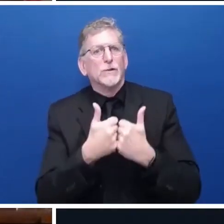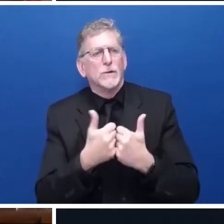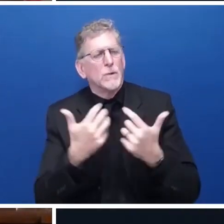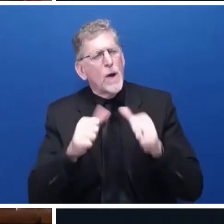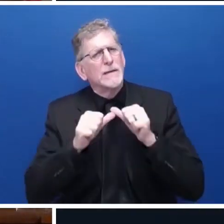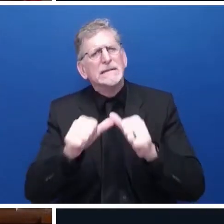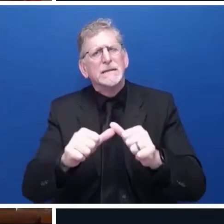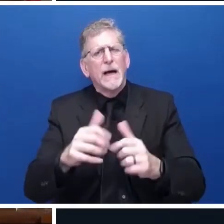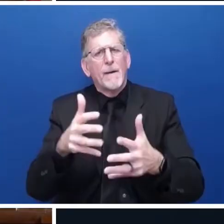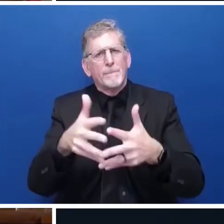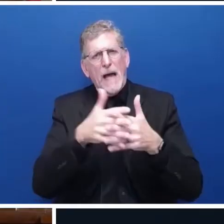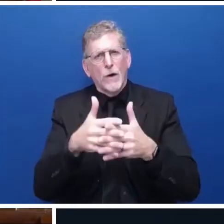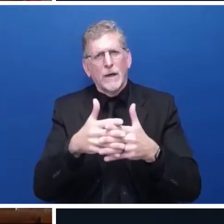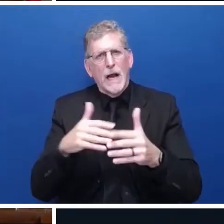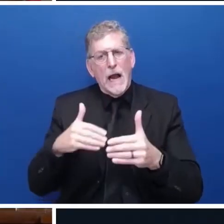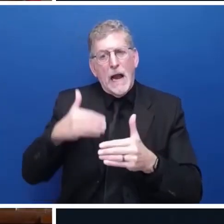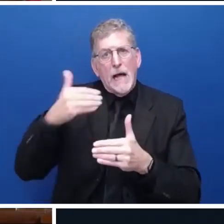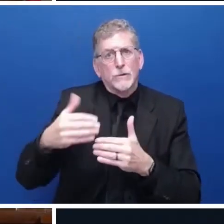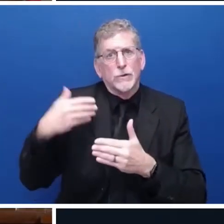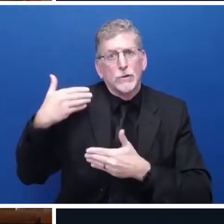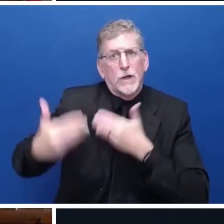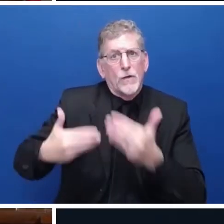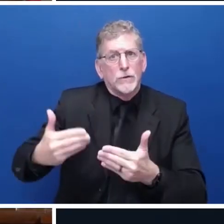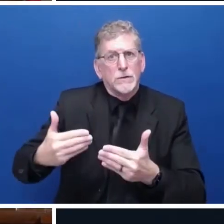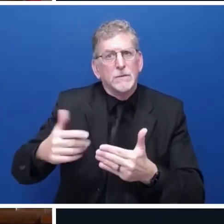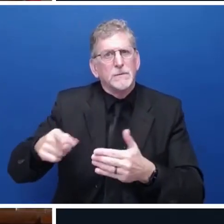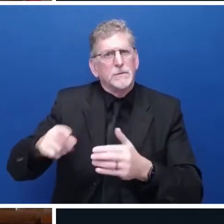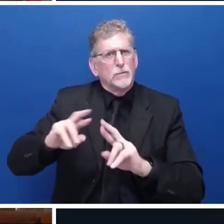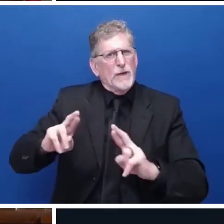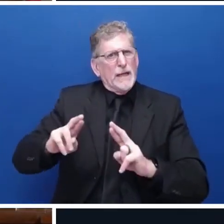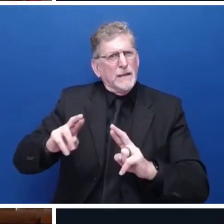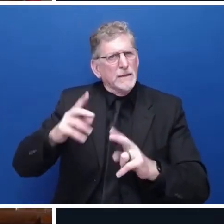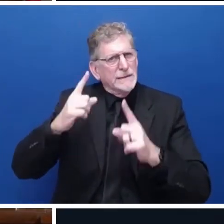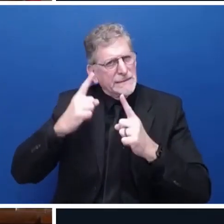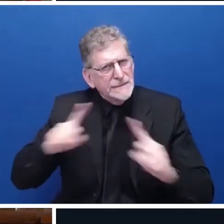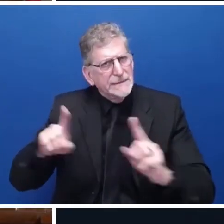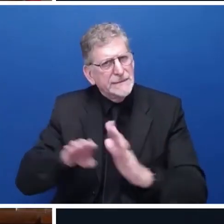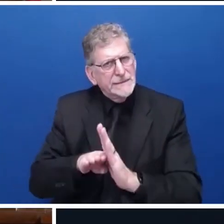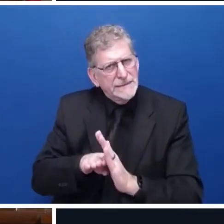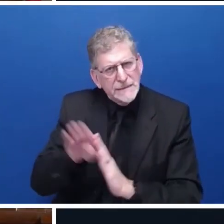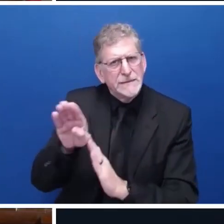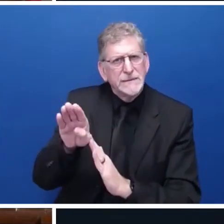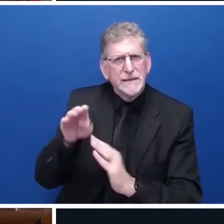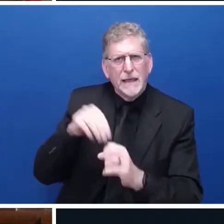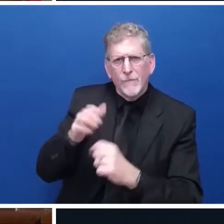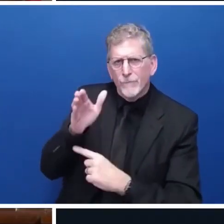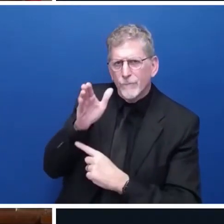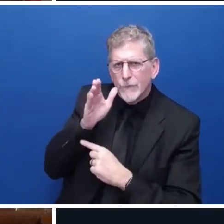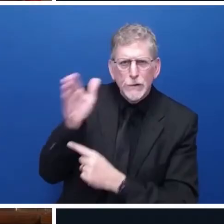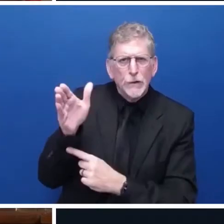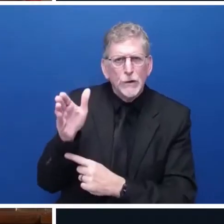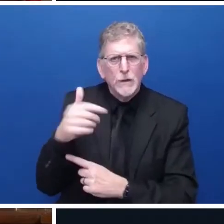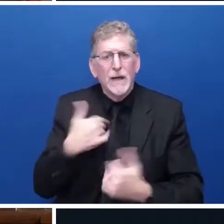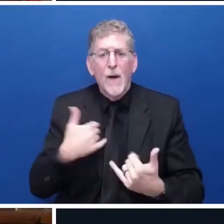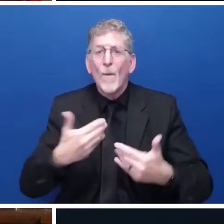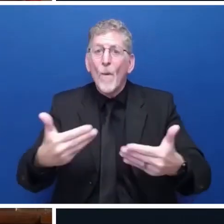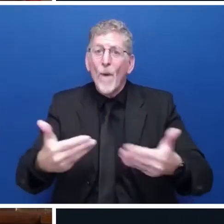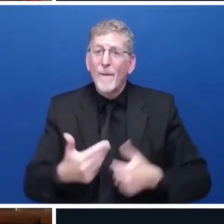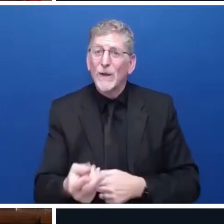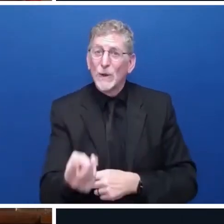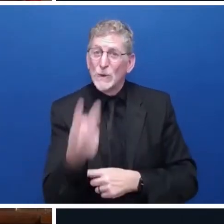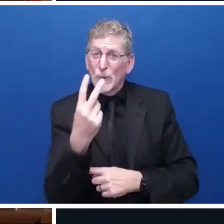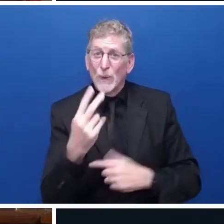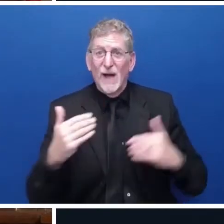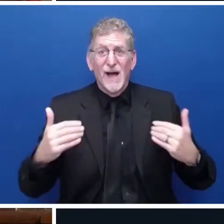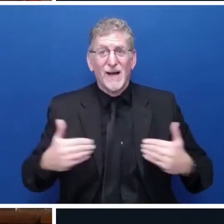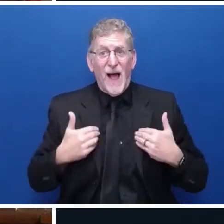strongly succeed in the future. Tonight, we welcome two young people whose lives reflect the First Lady's impact,